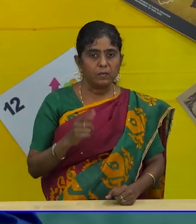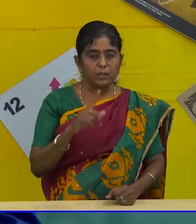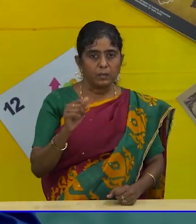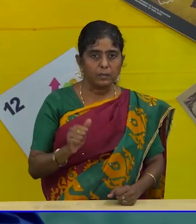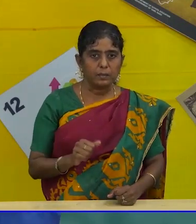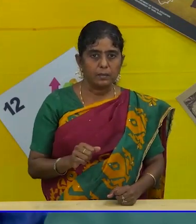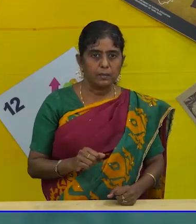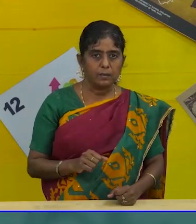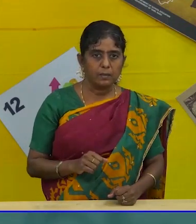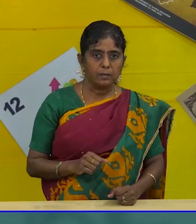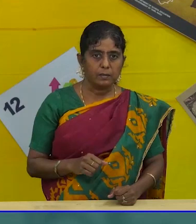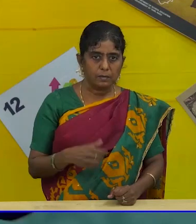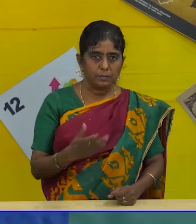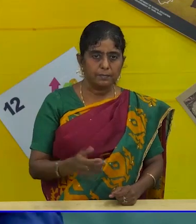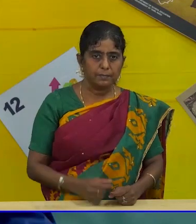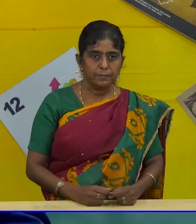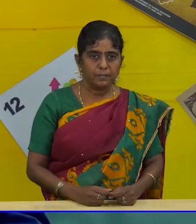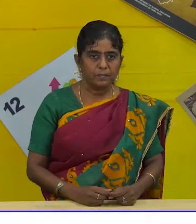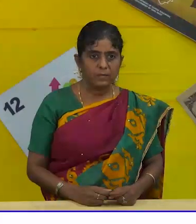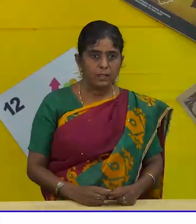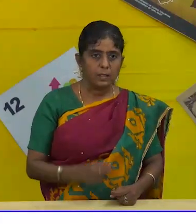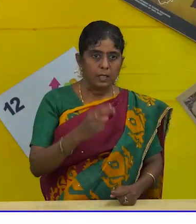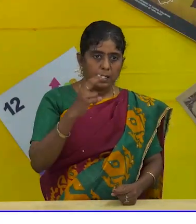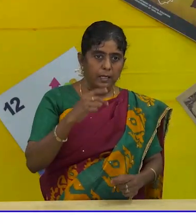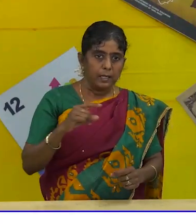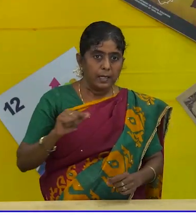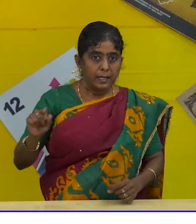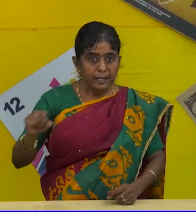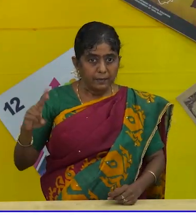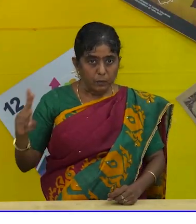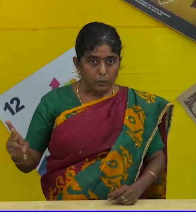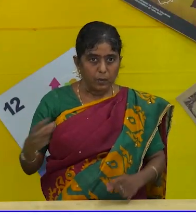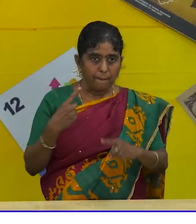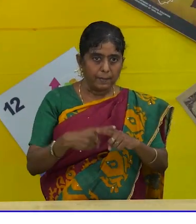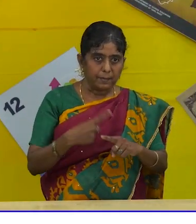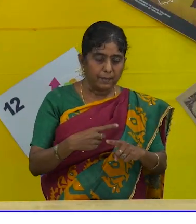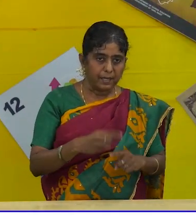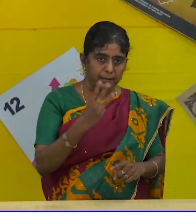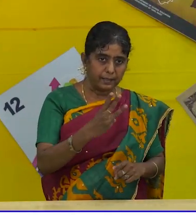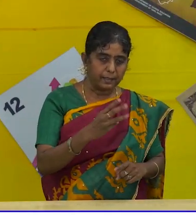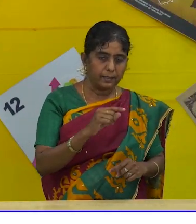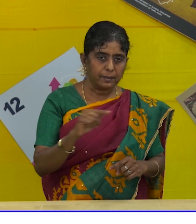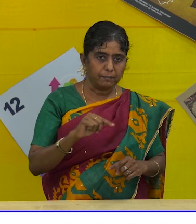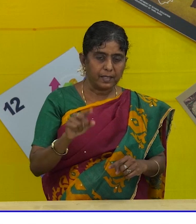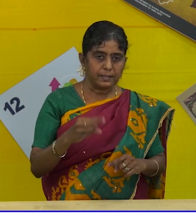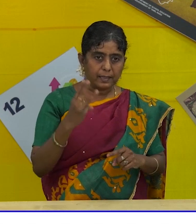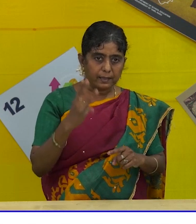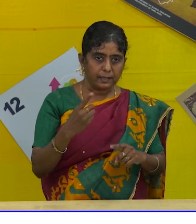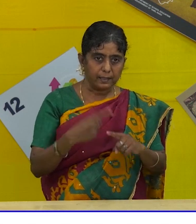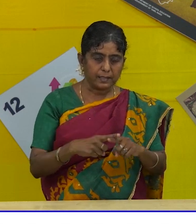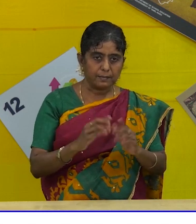What can be done? So I'll give you one suggestion. So equation 2 let us take. That is x plus y equal to